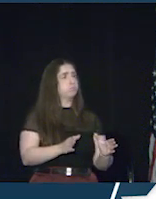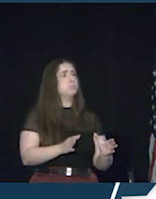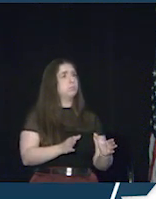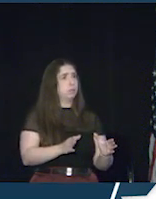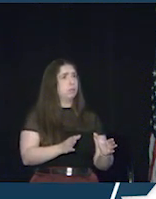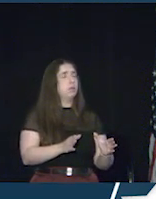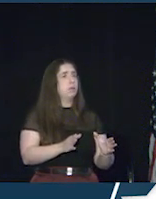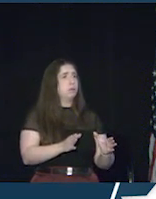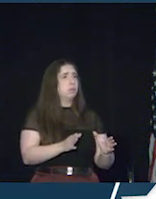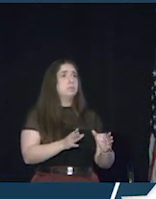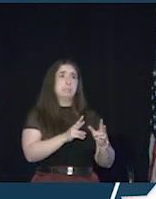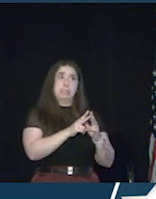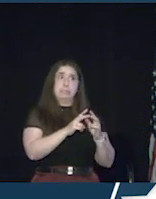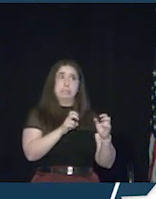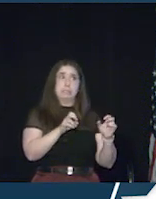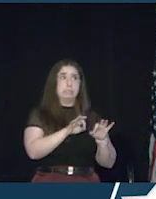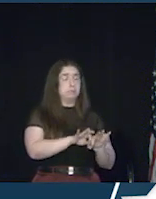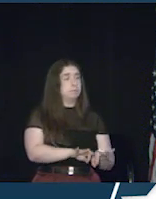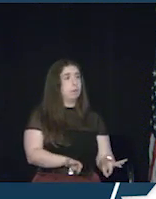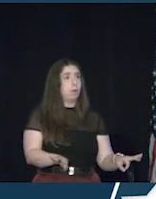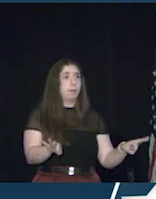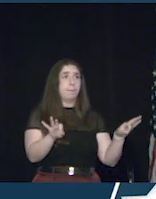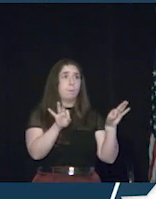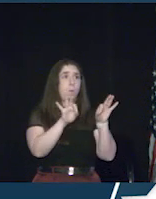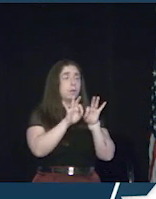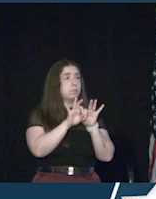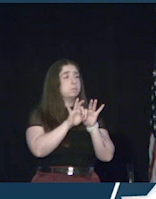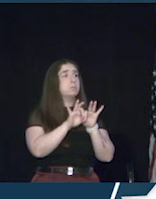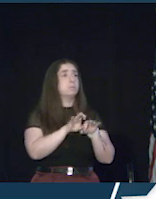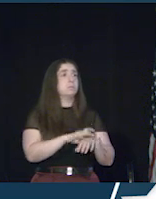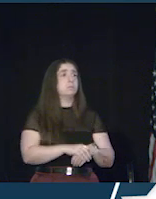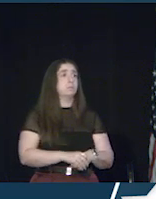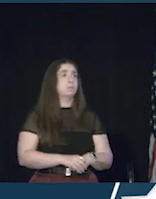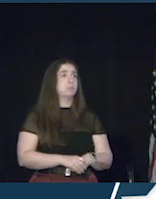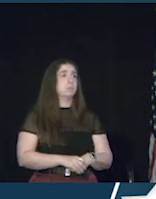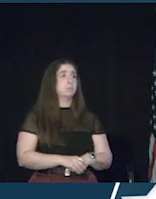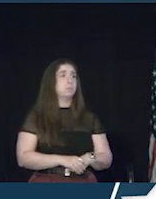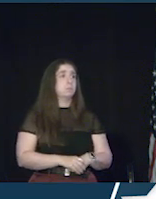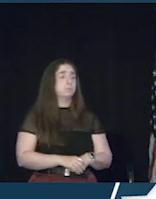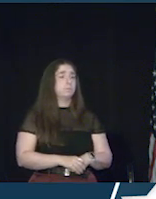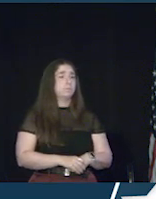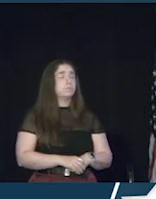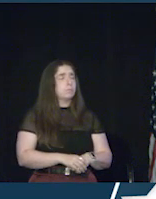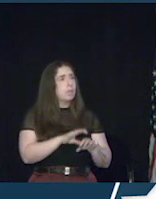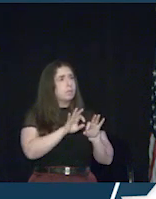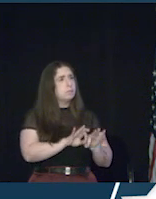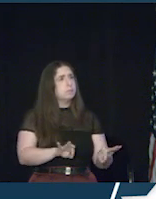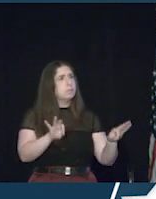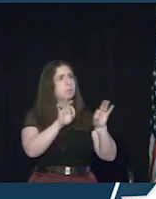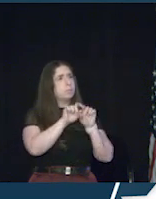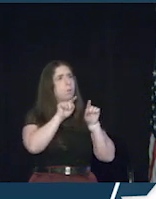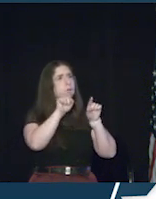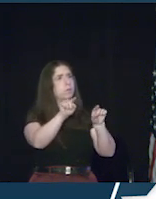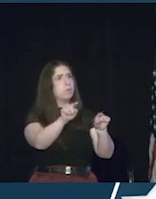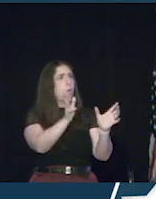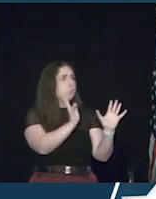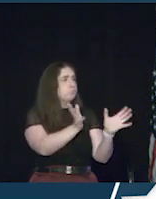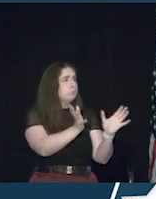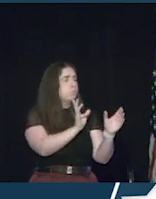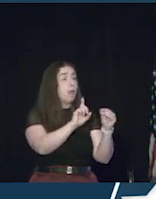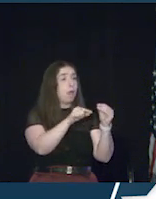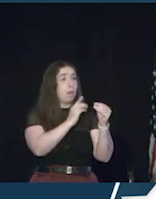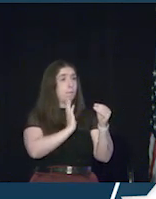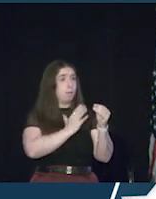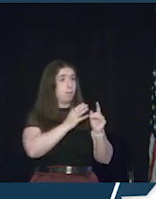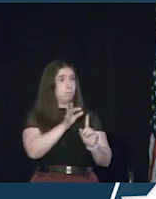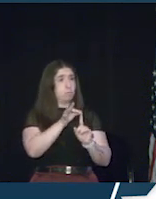also very important. And this is where we go talk to them about our unique story. Because